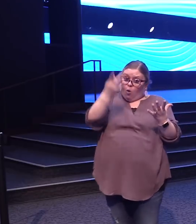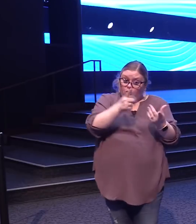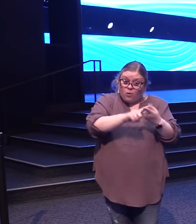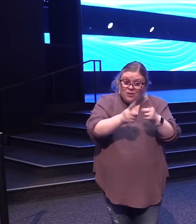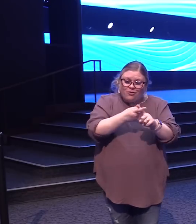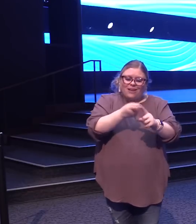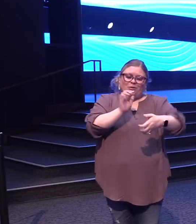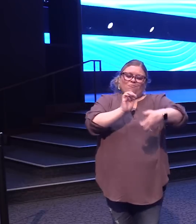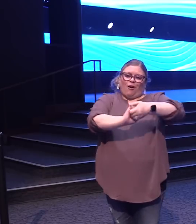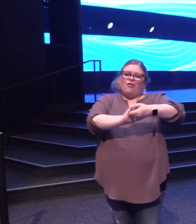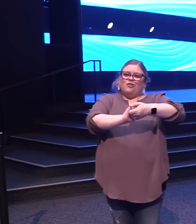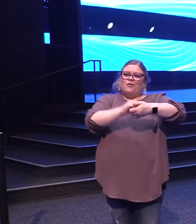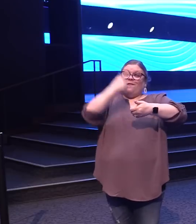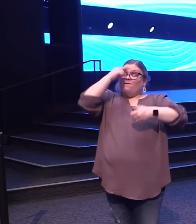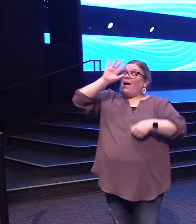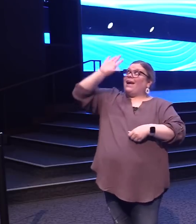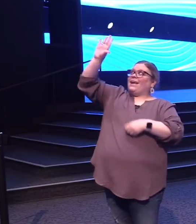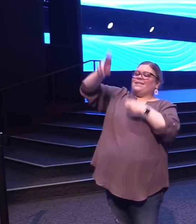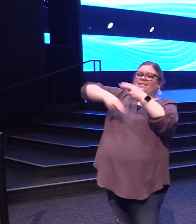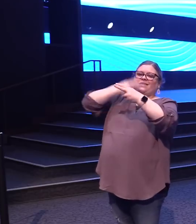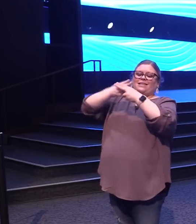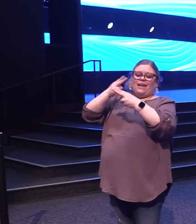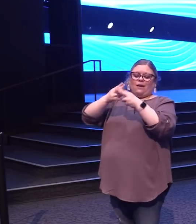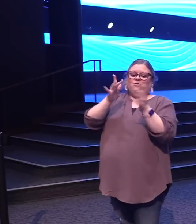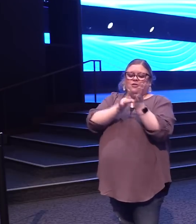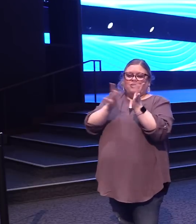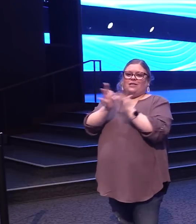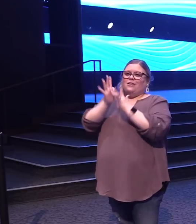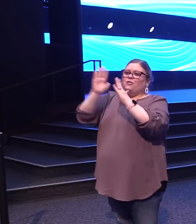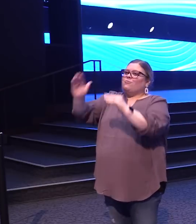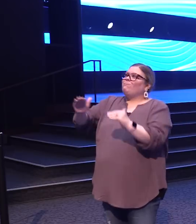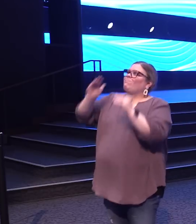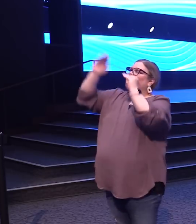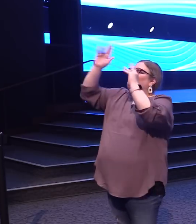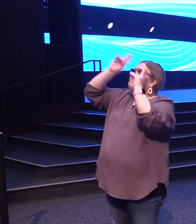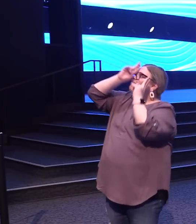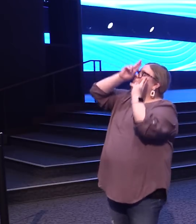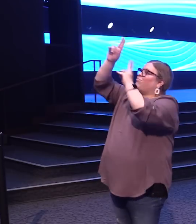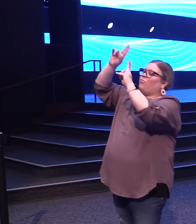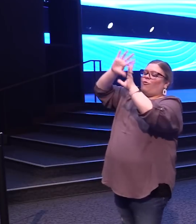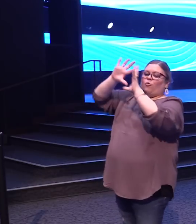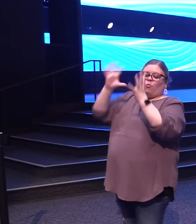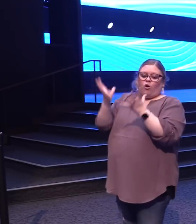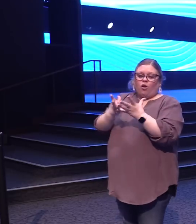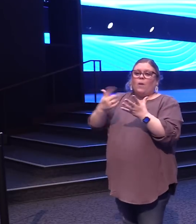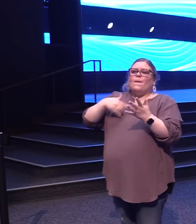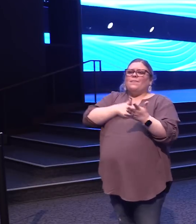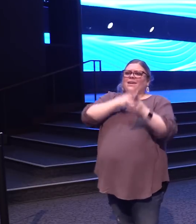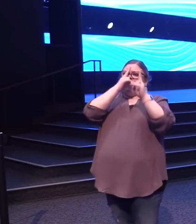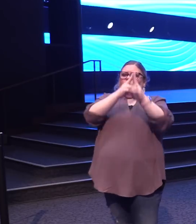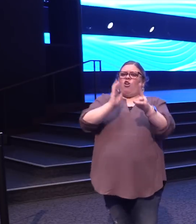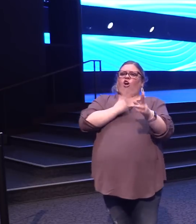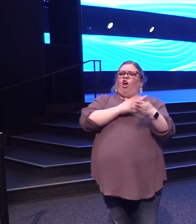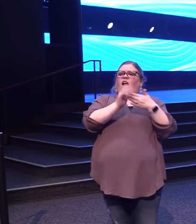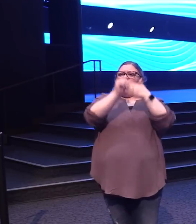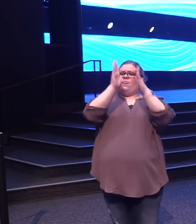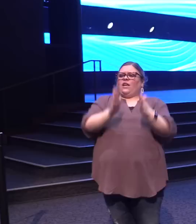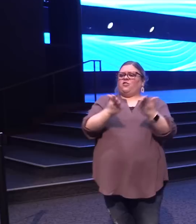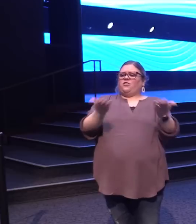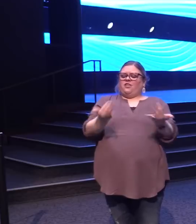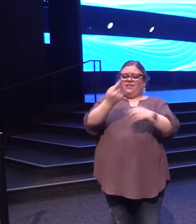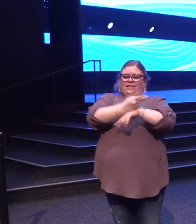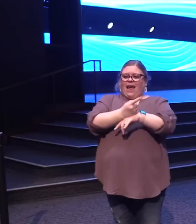and partners for the name of the Jesus to be lifted up all over the world. Why don't we honor our leaders here